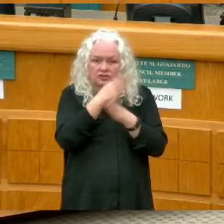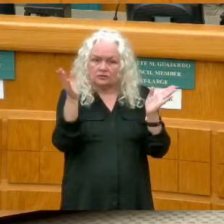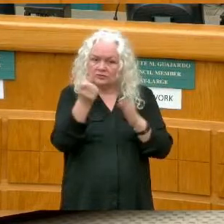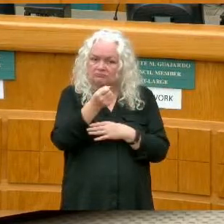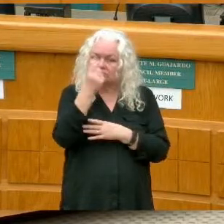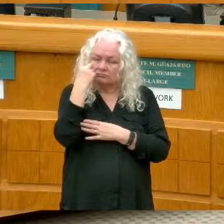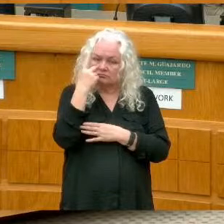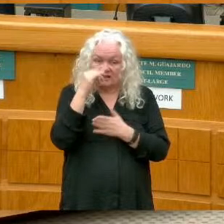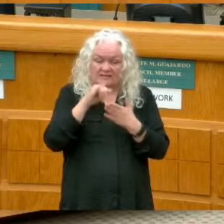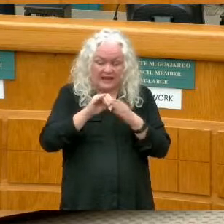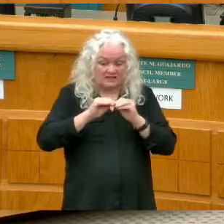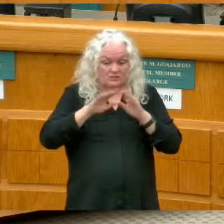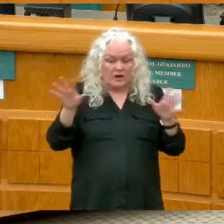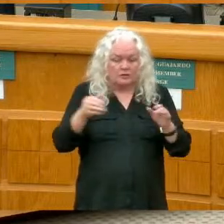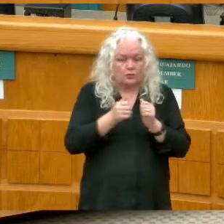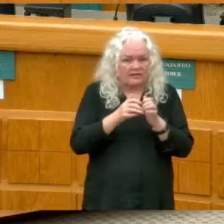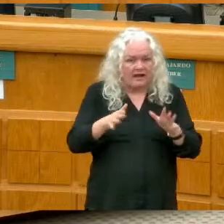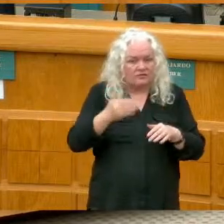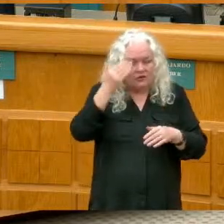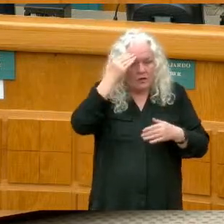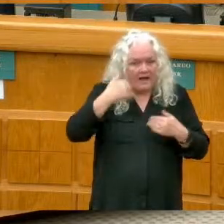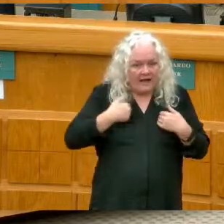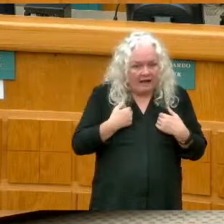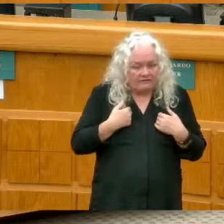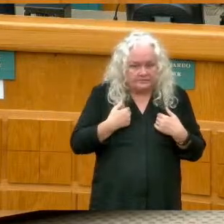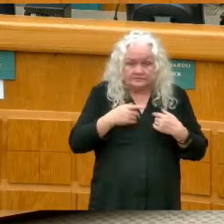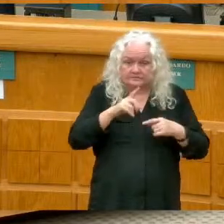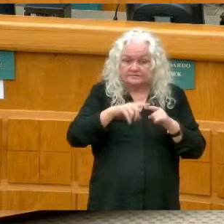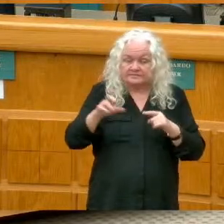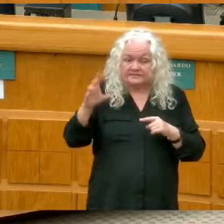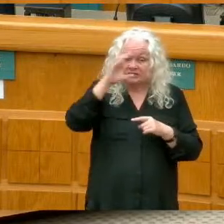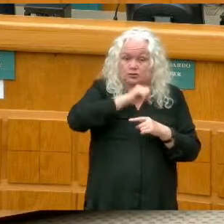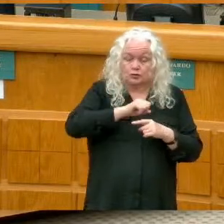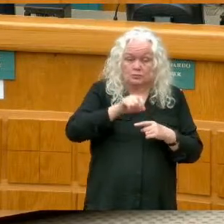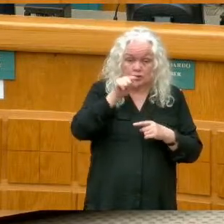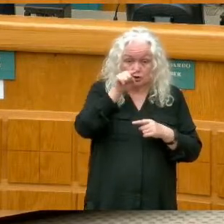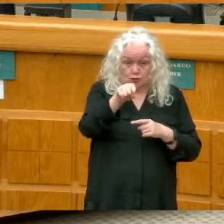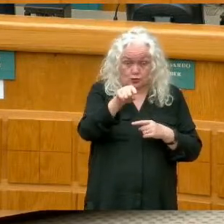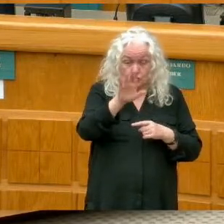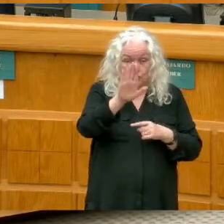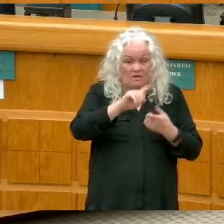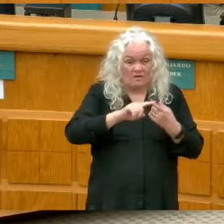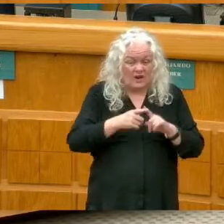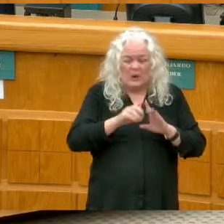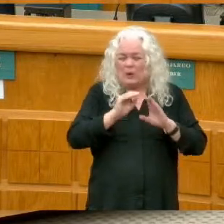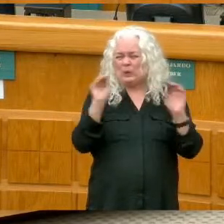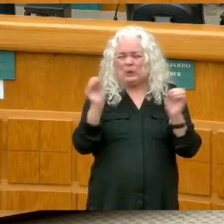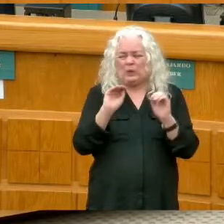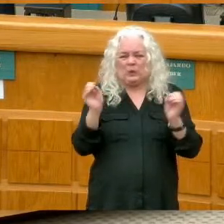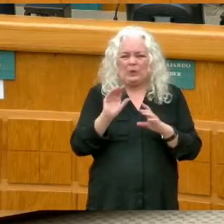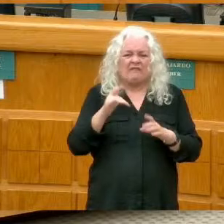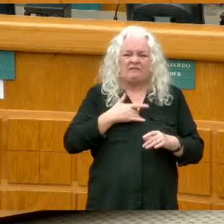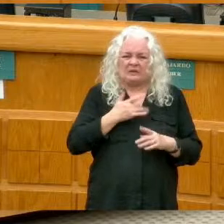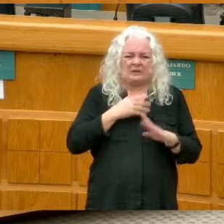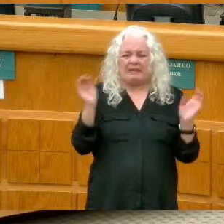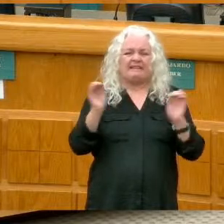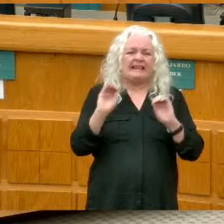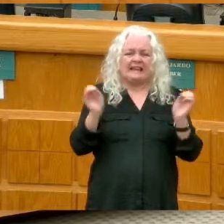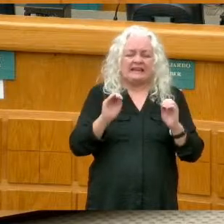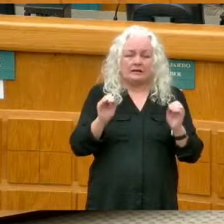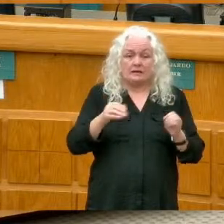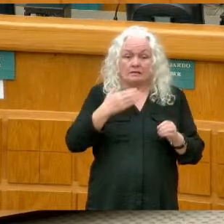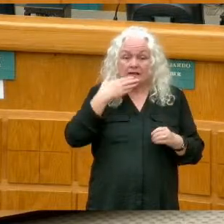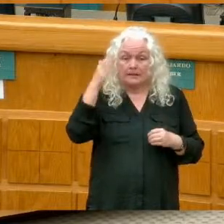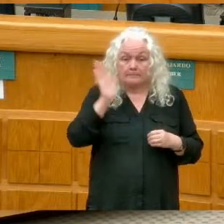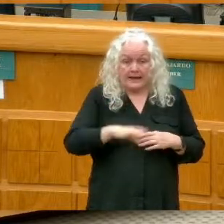understanding. You cannot assume that you or your friends do not have it if you do not have symptoms. That's a